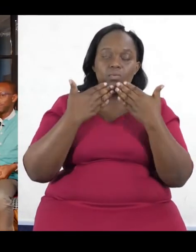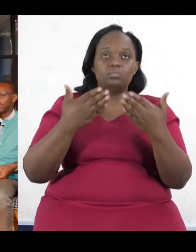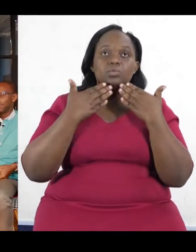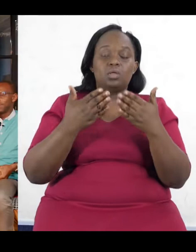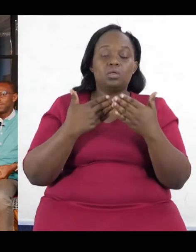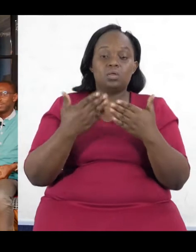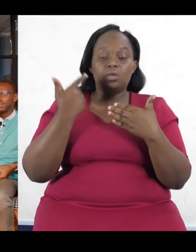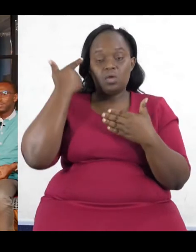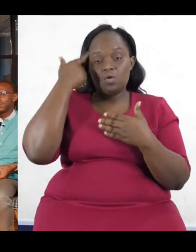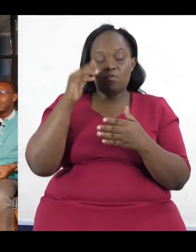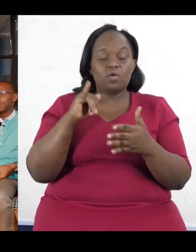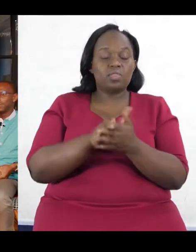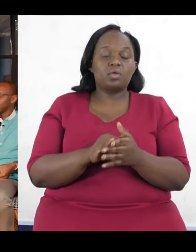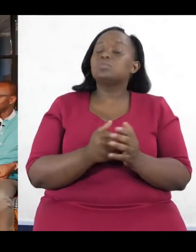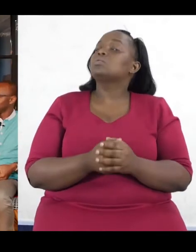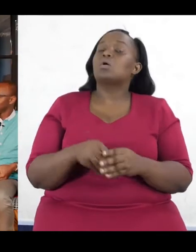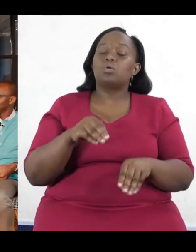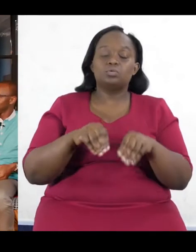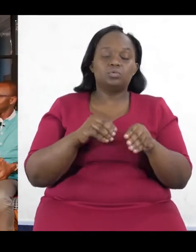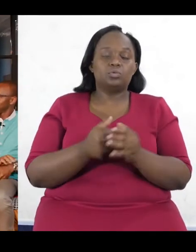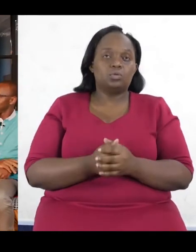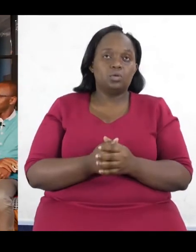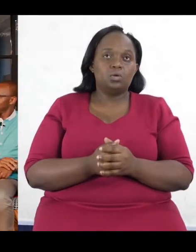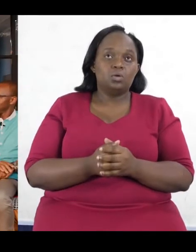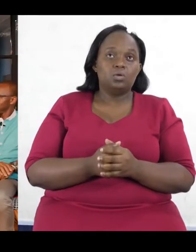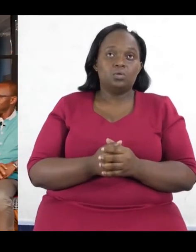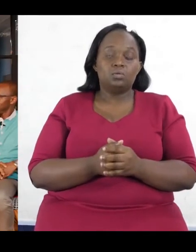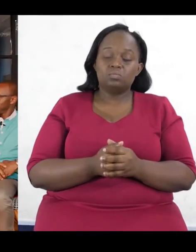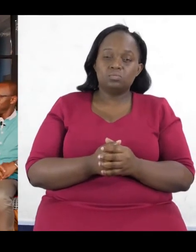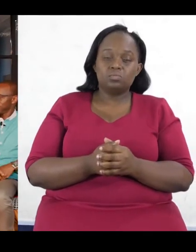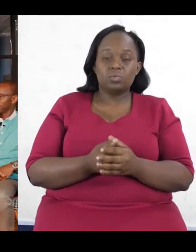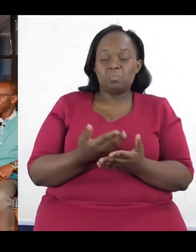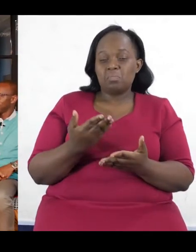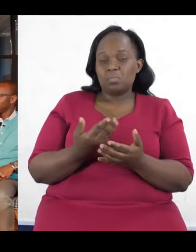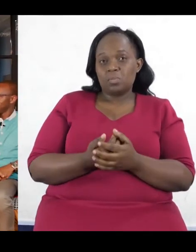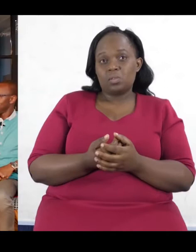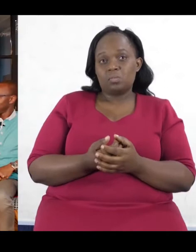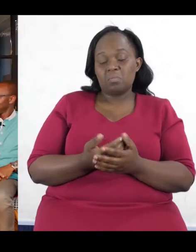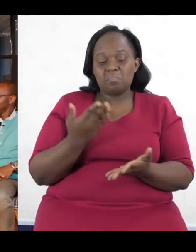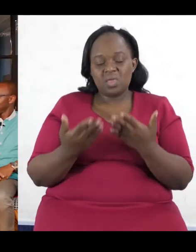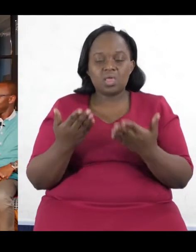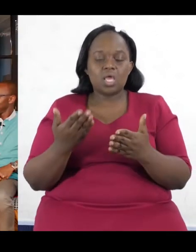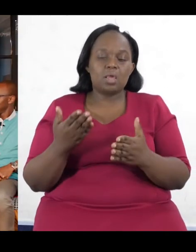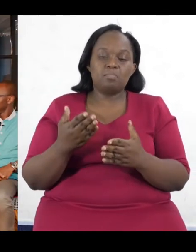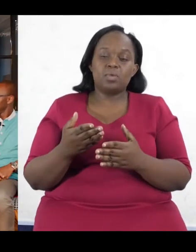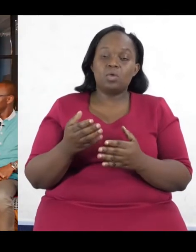very much for that contribution. And even though this might call for another